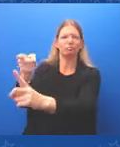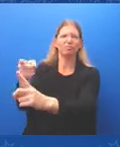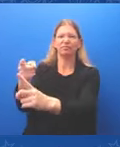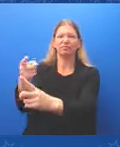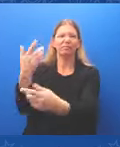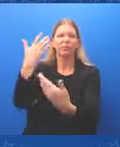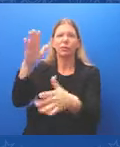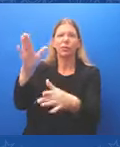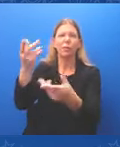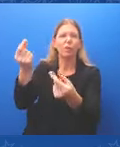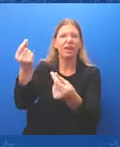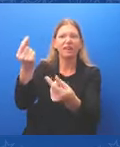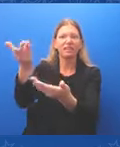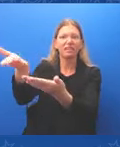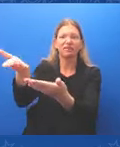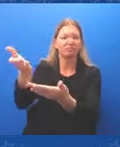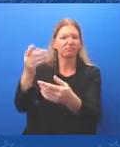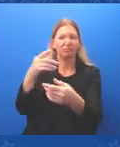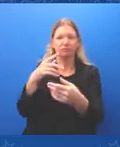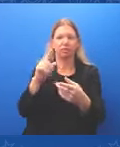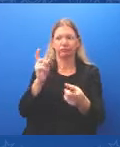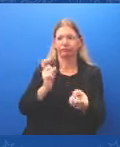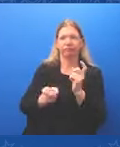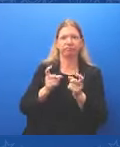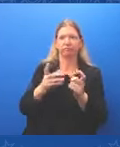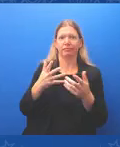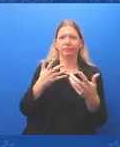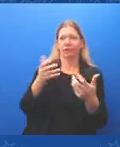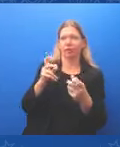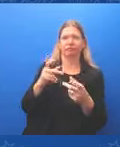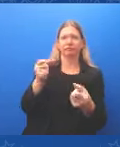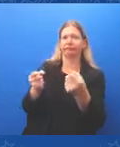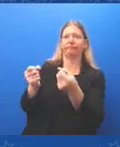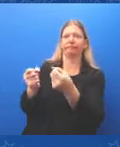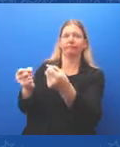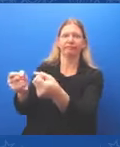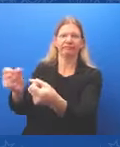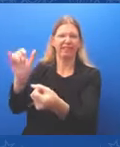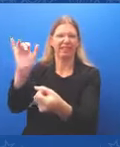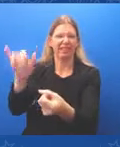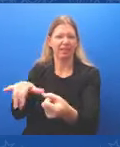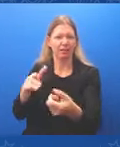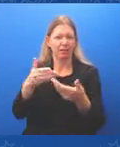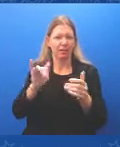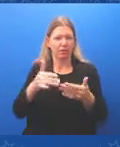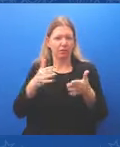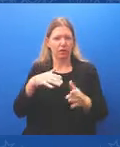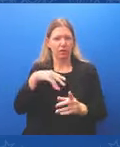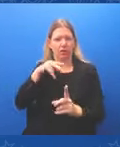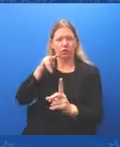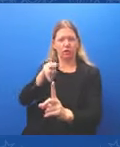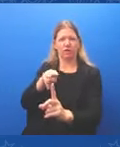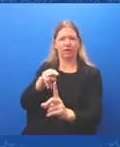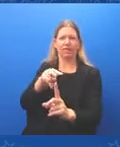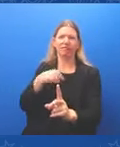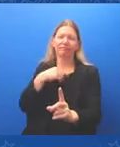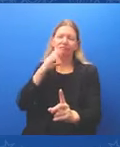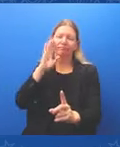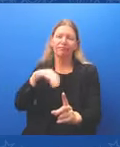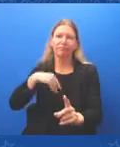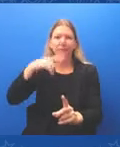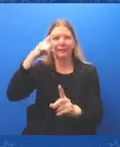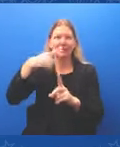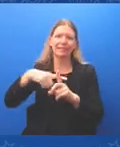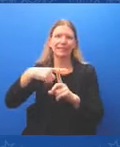it, and I know I'm referred to as a cockeyed optimist, but the way I look at it, it presents overwhelming opportunities in